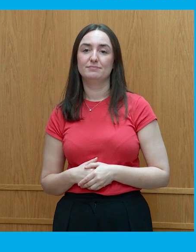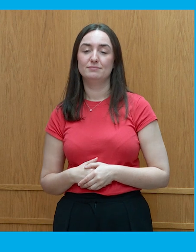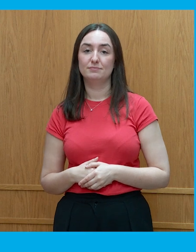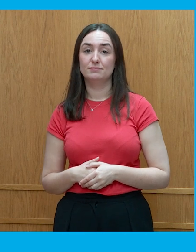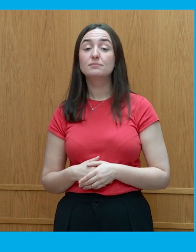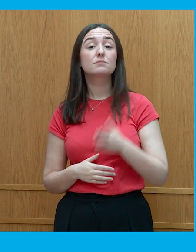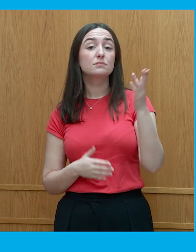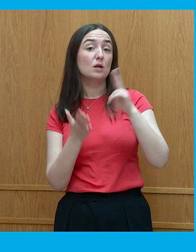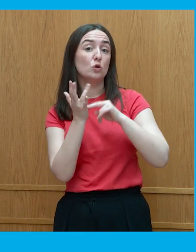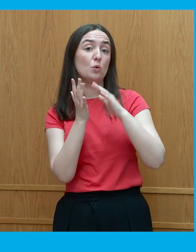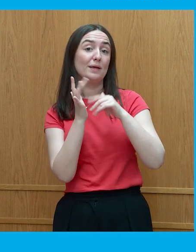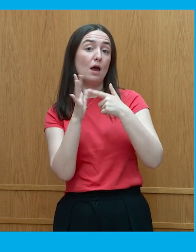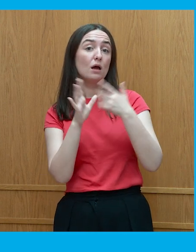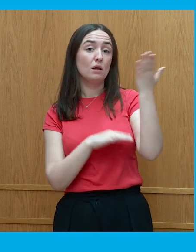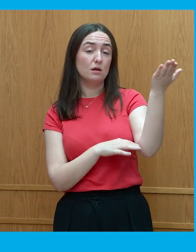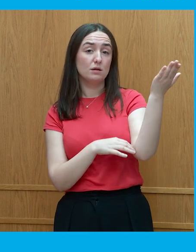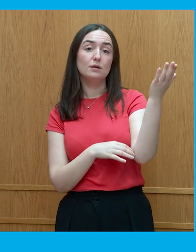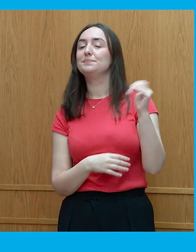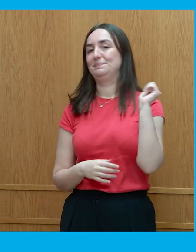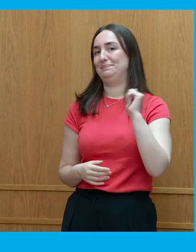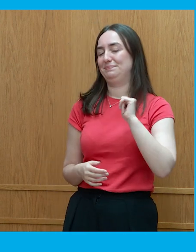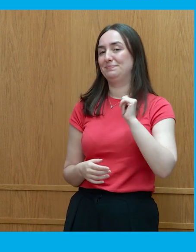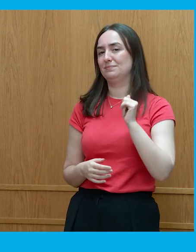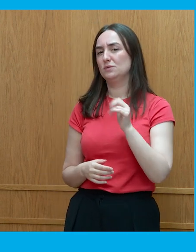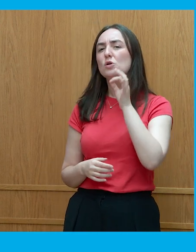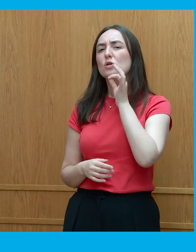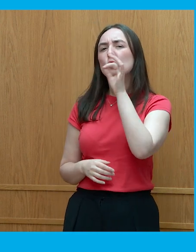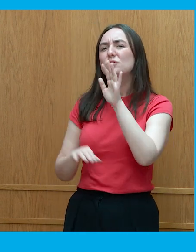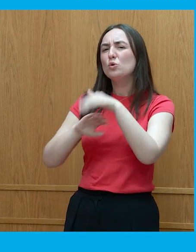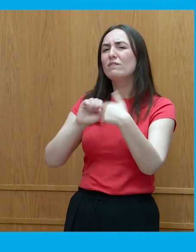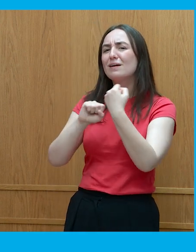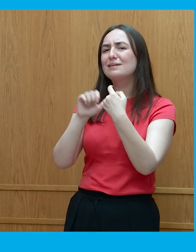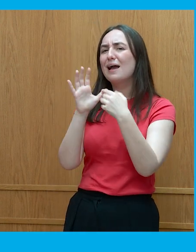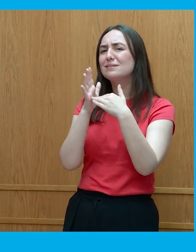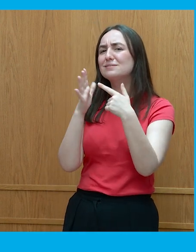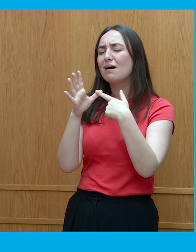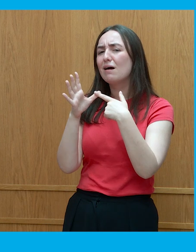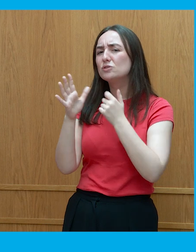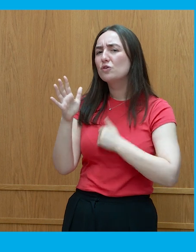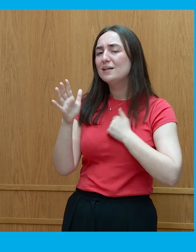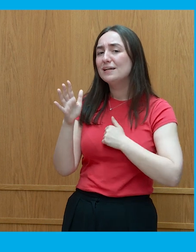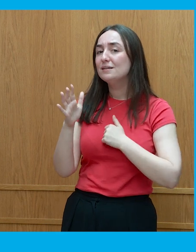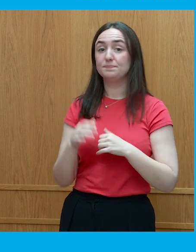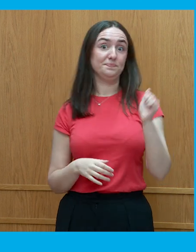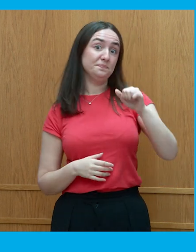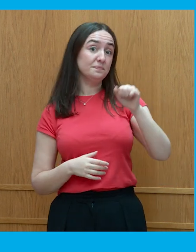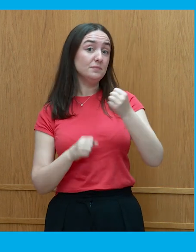Nomi, did you want to come in? Was there a question about Gaza? Sorry. Yes, Gaza